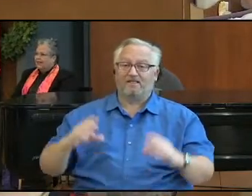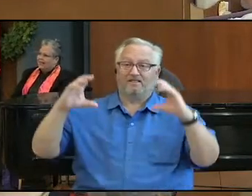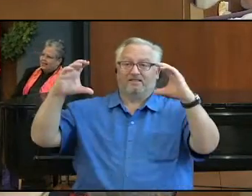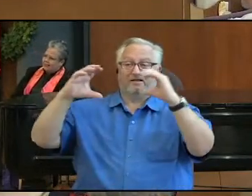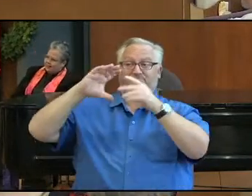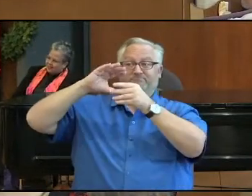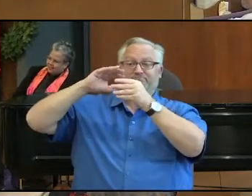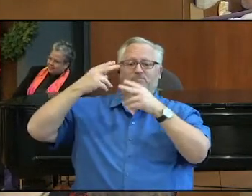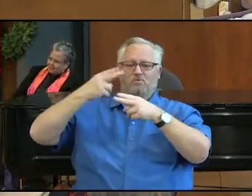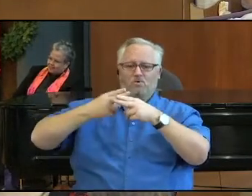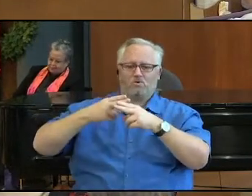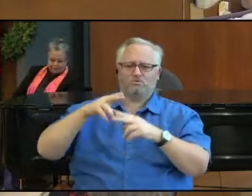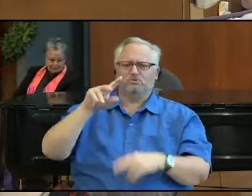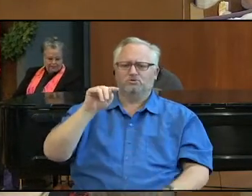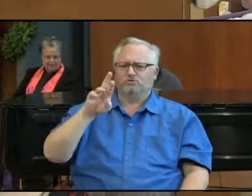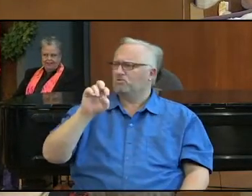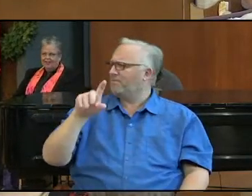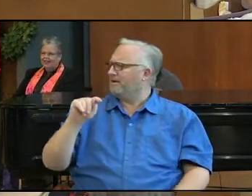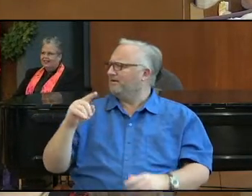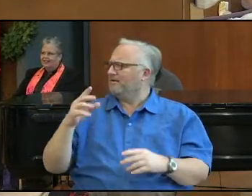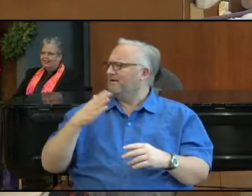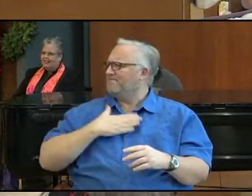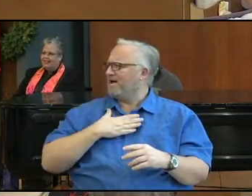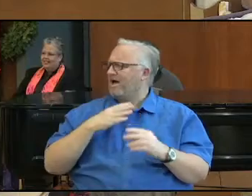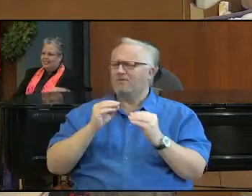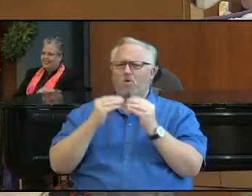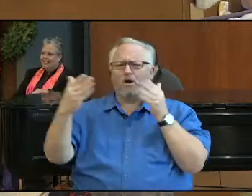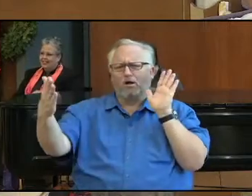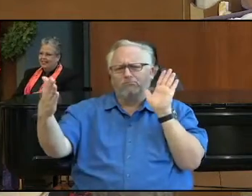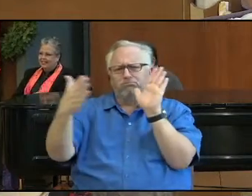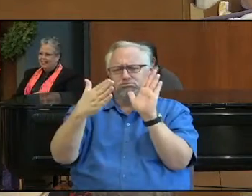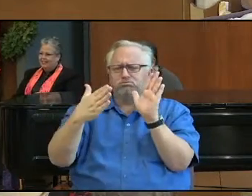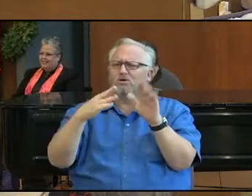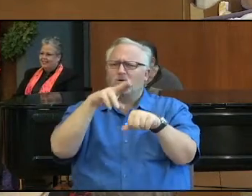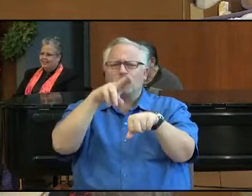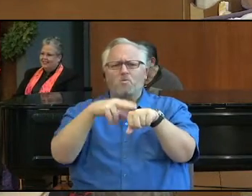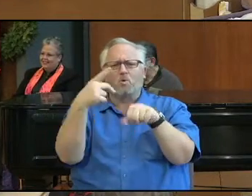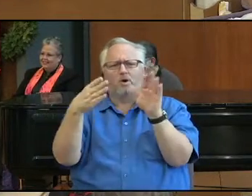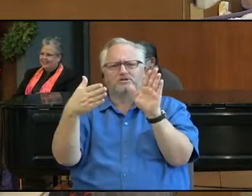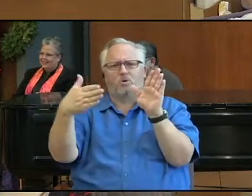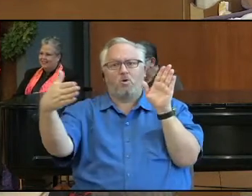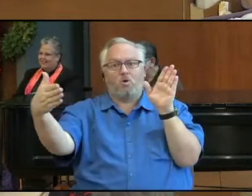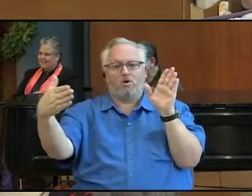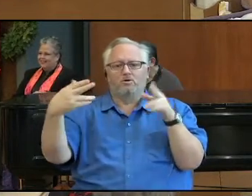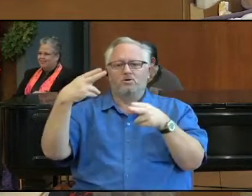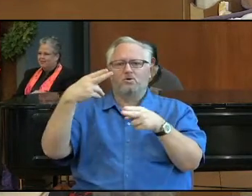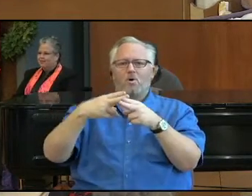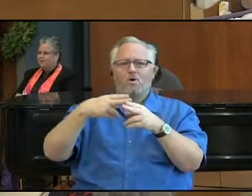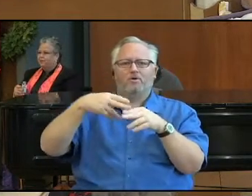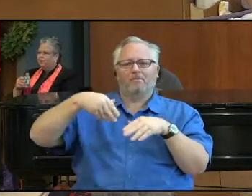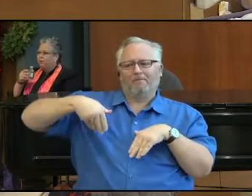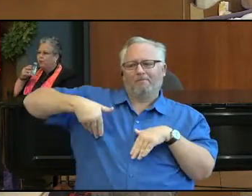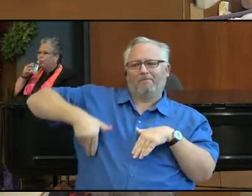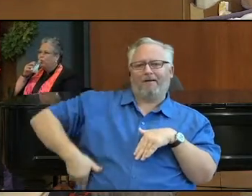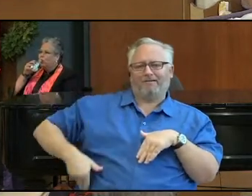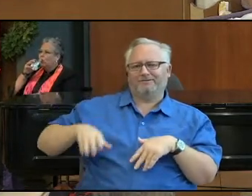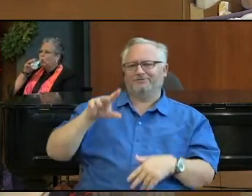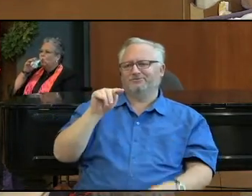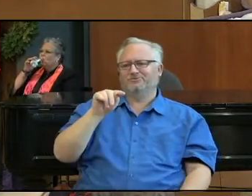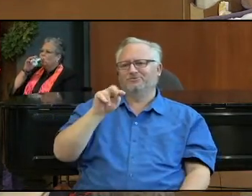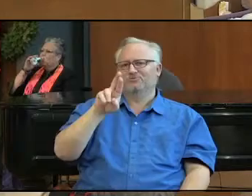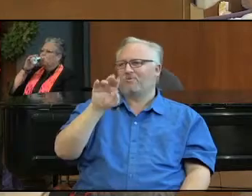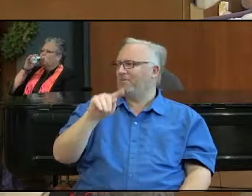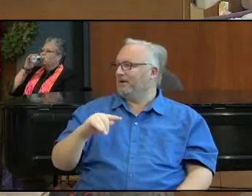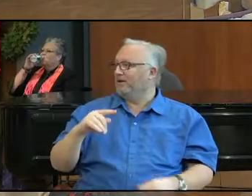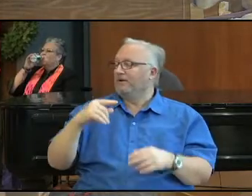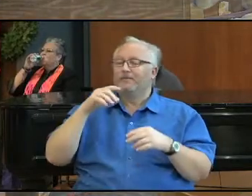trumpet. It's kind of a squished trumpet. Most trumpets are longer. This is called a pocket trumpet. And the way that it works is you put